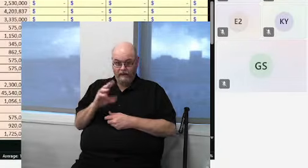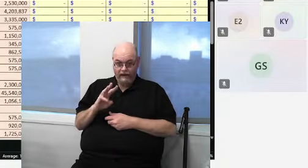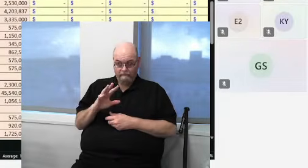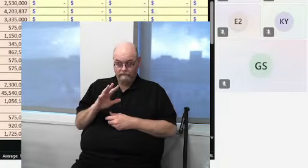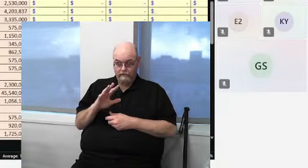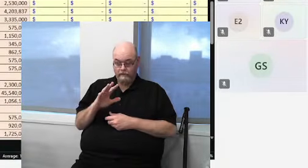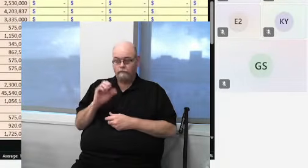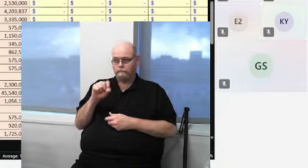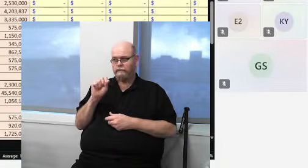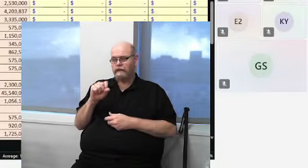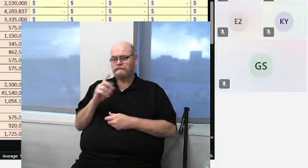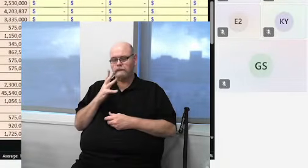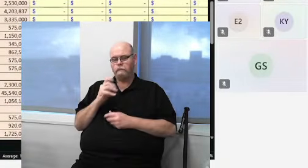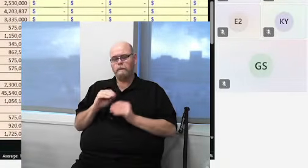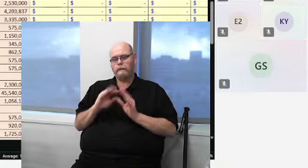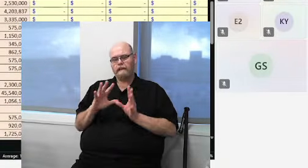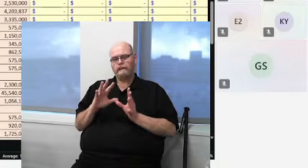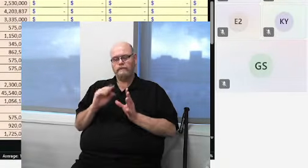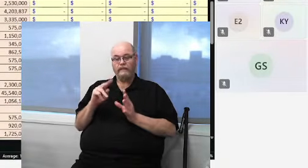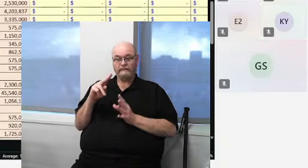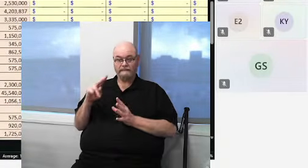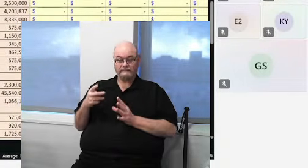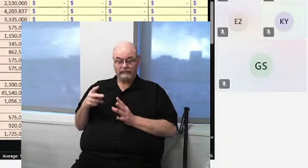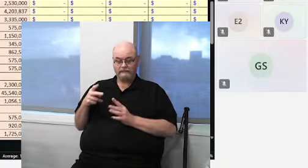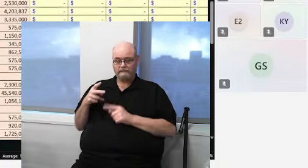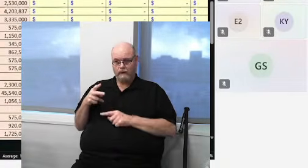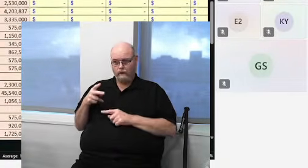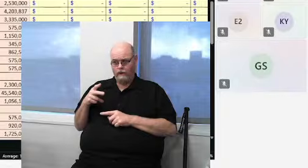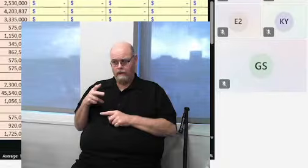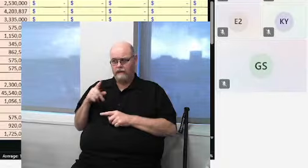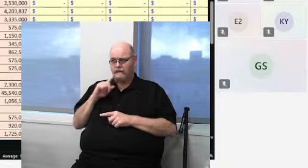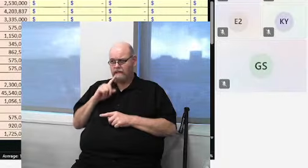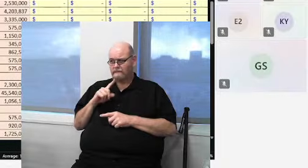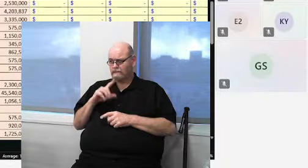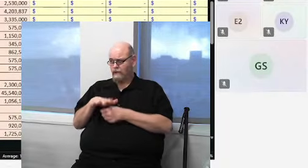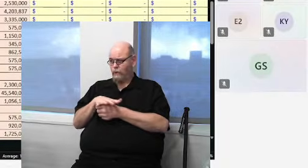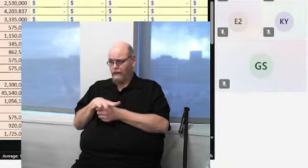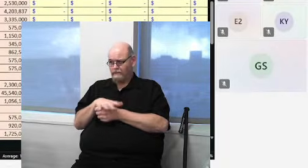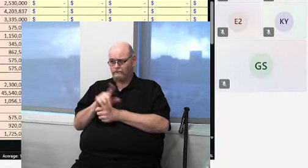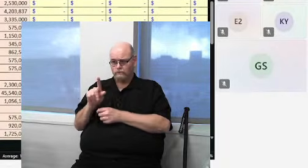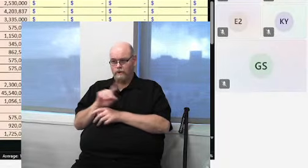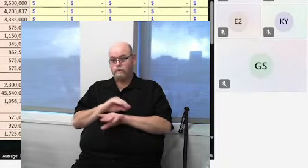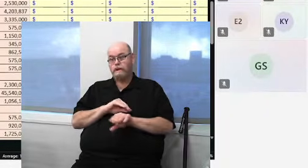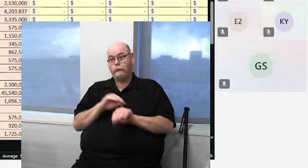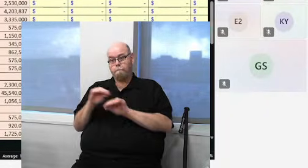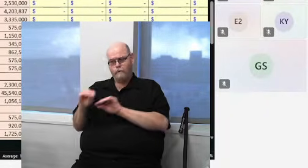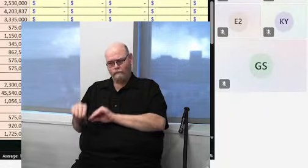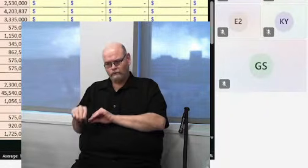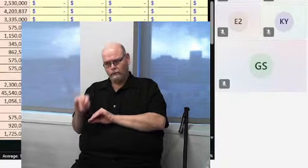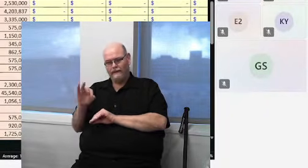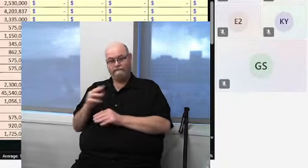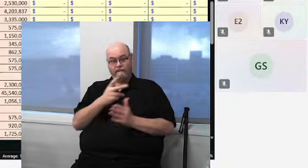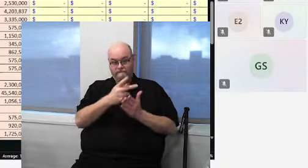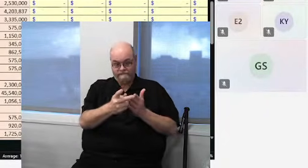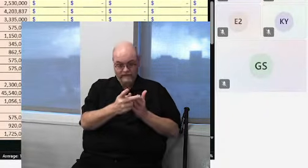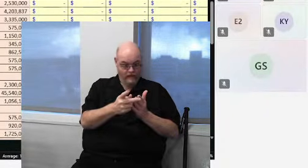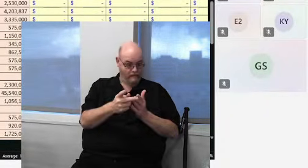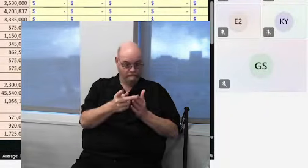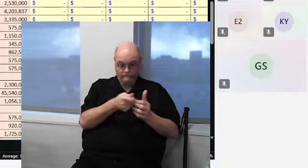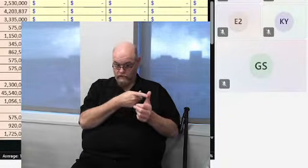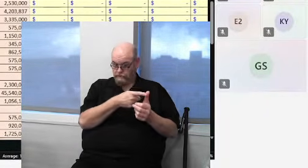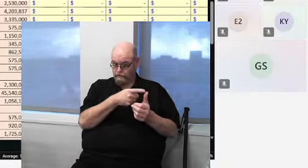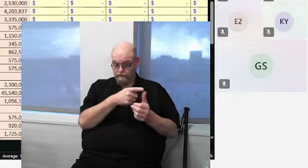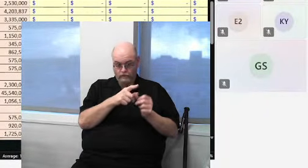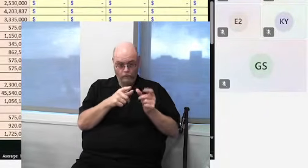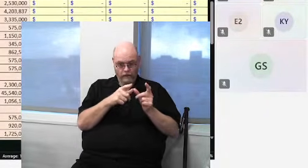5? Yes, and I'll be clear. The secondary is a location where you can move to in the event of